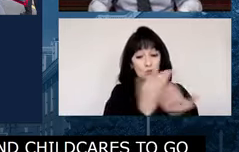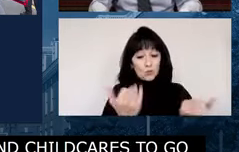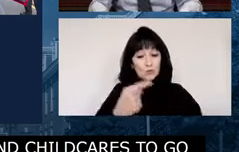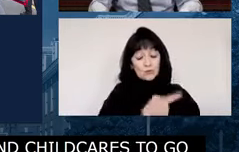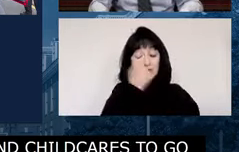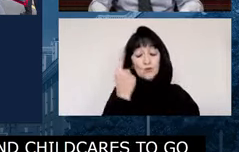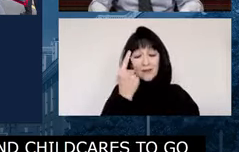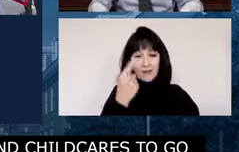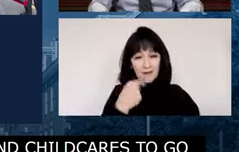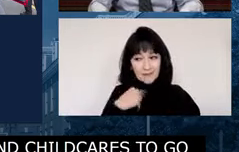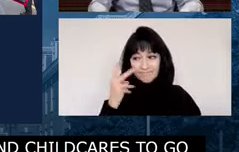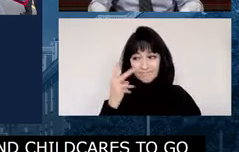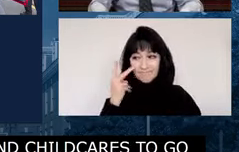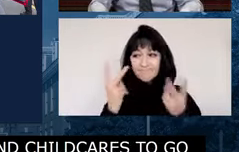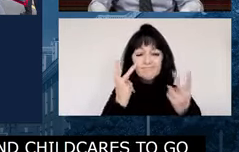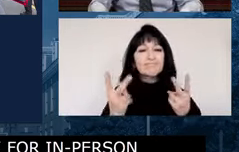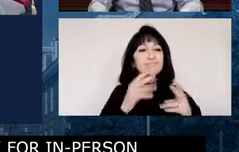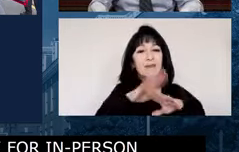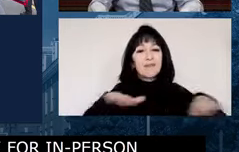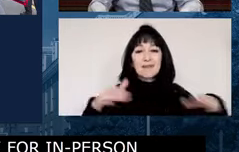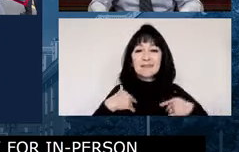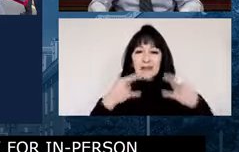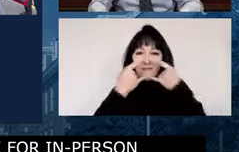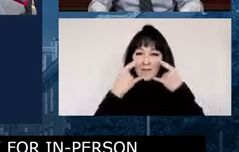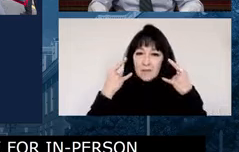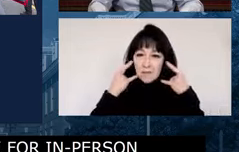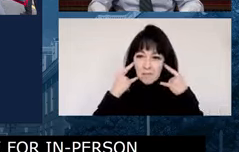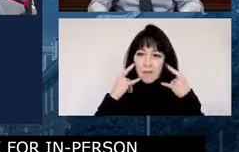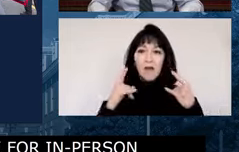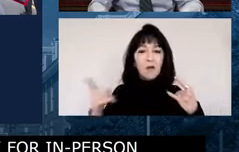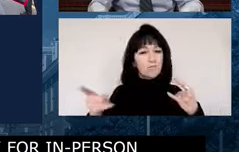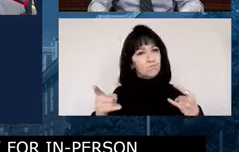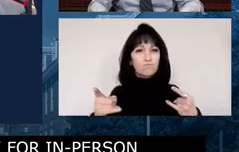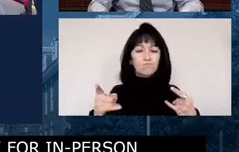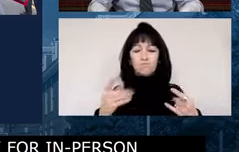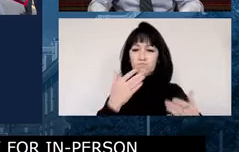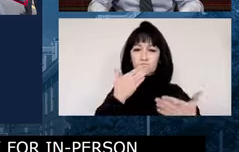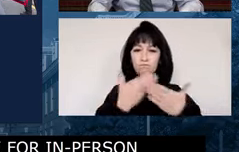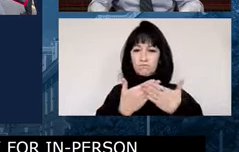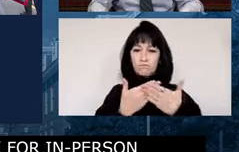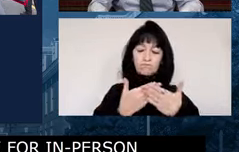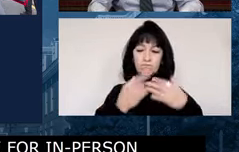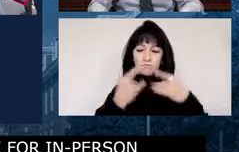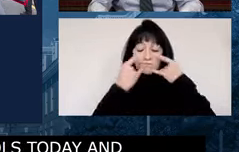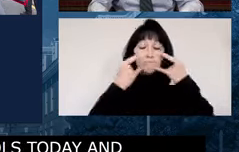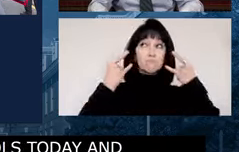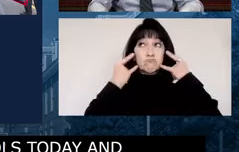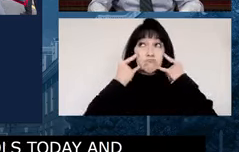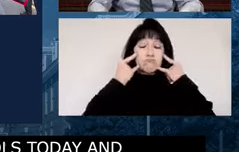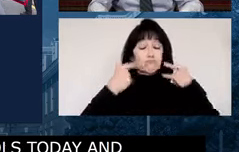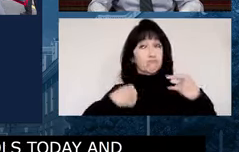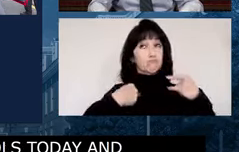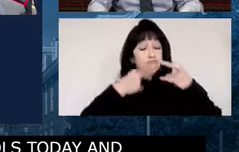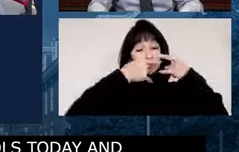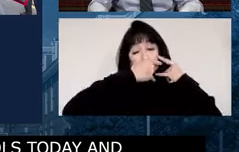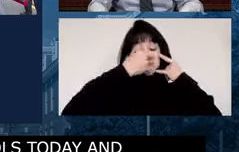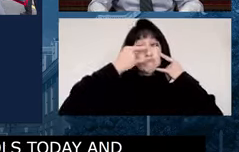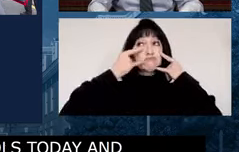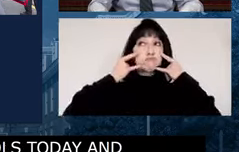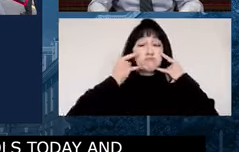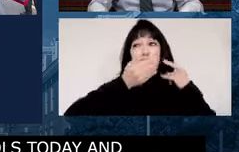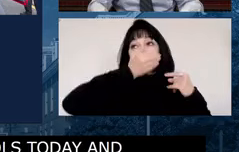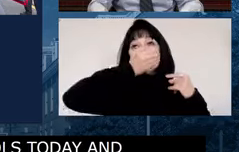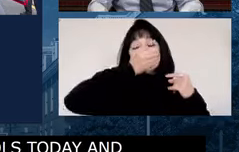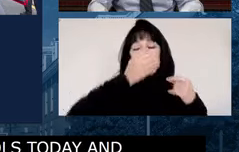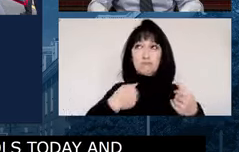was really very disciplined about that, had a good interaction with teachers and staff at Harlan Elementary.